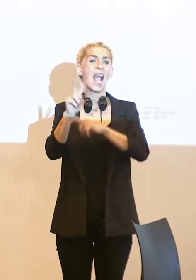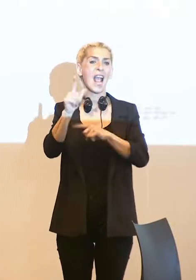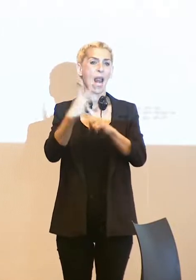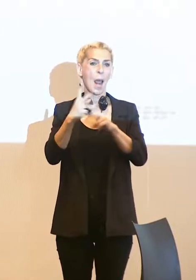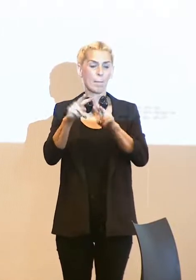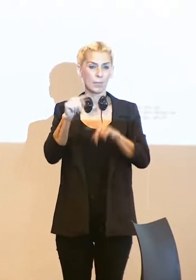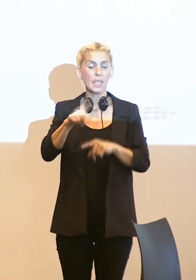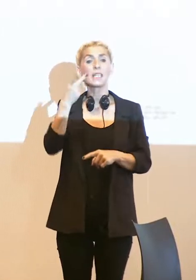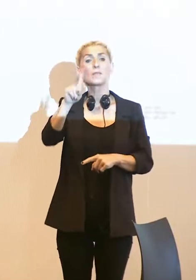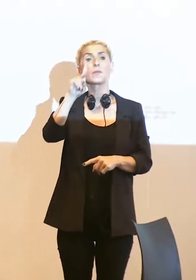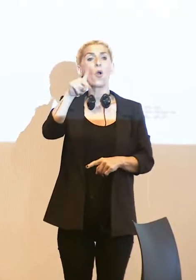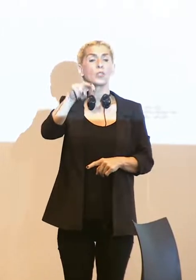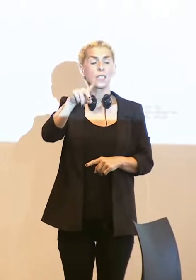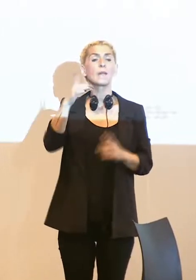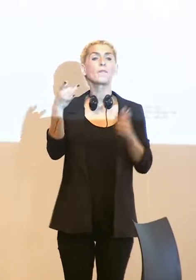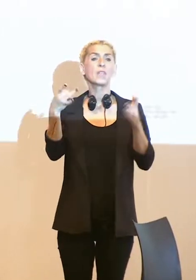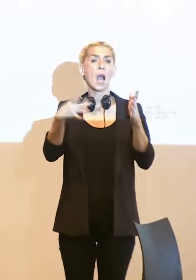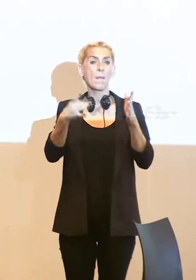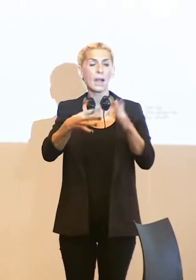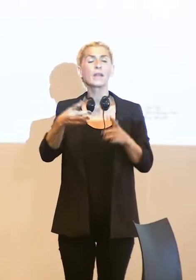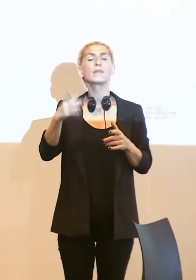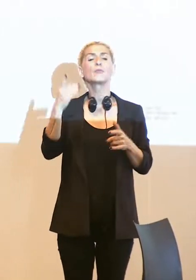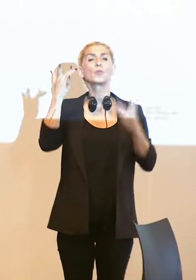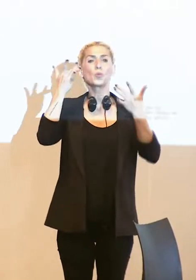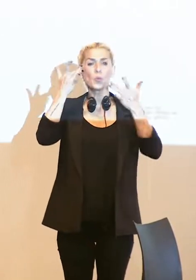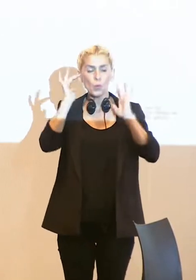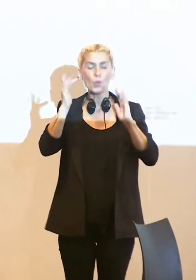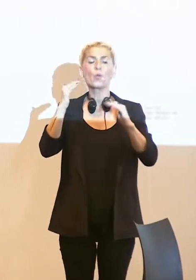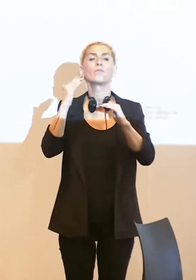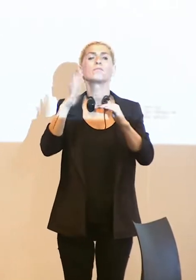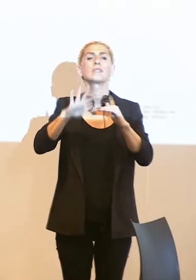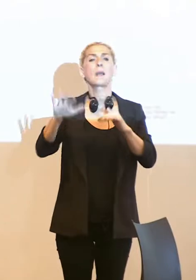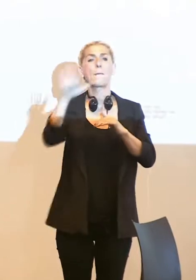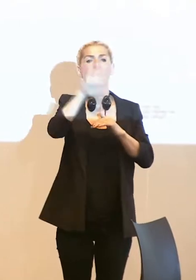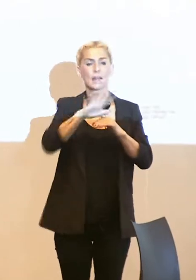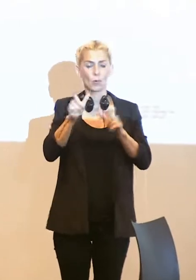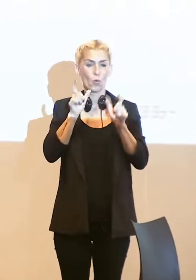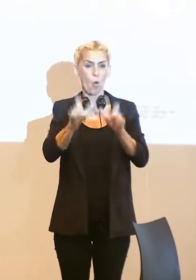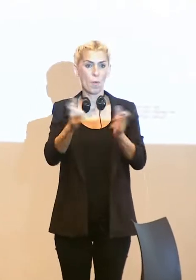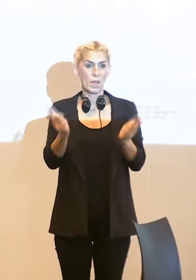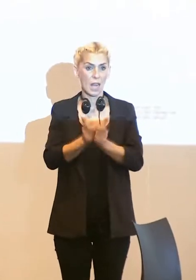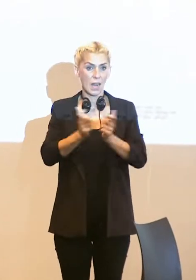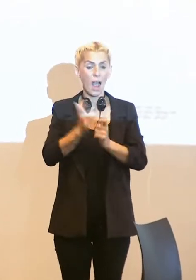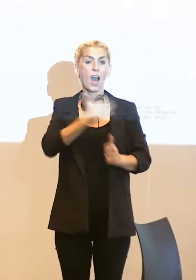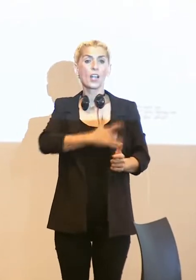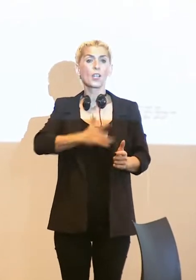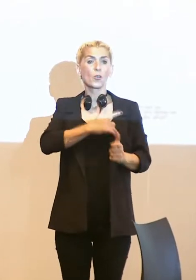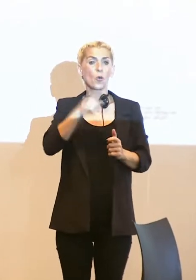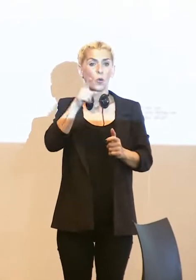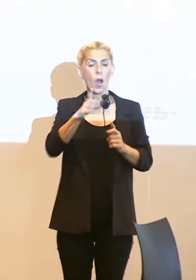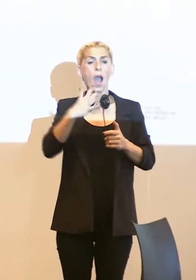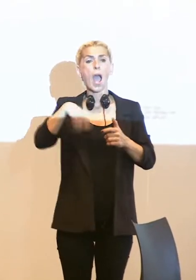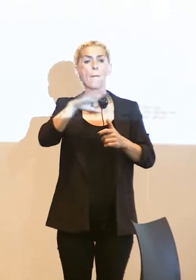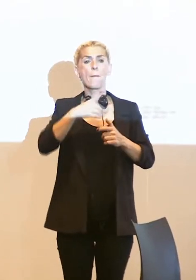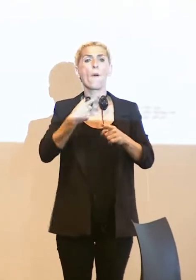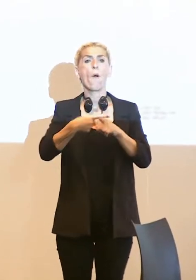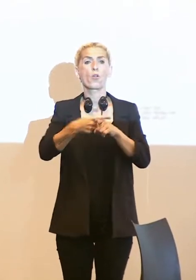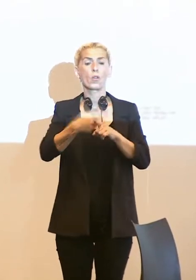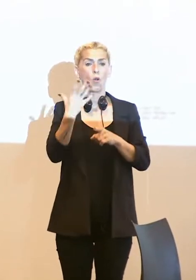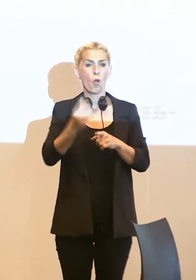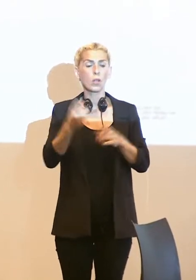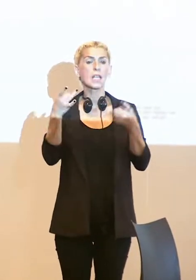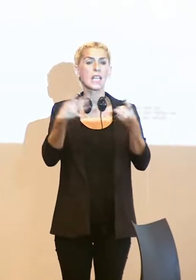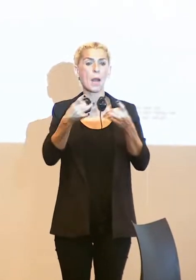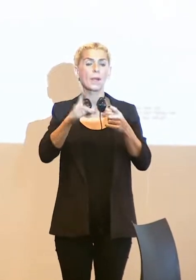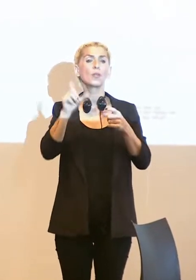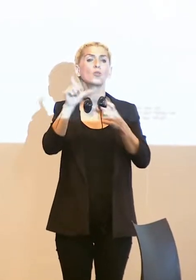connor from research institute on turkey and since 2018 with another